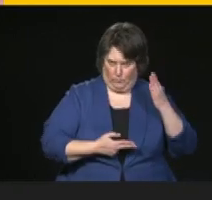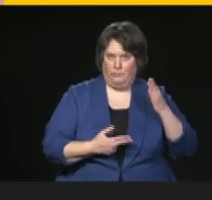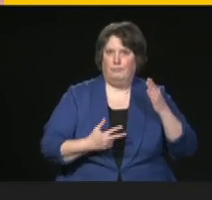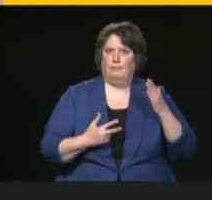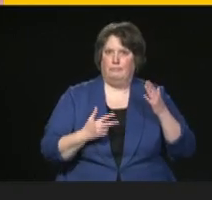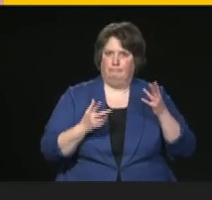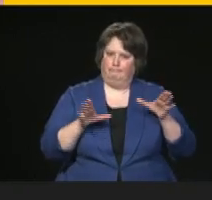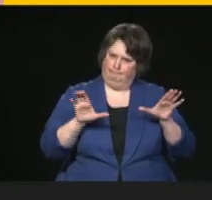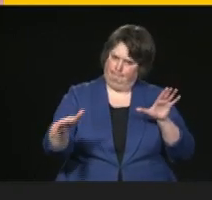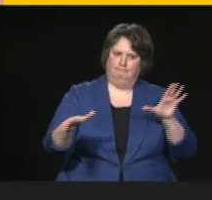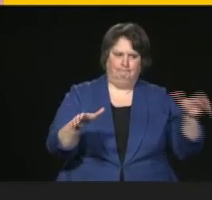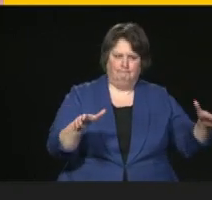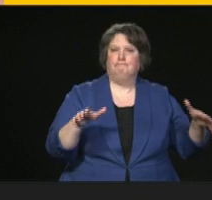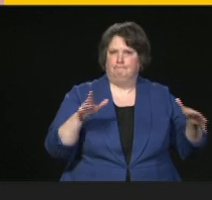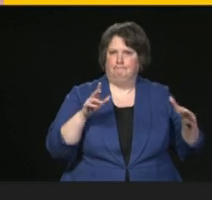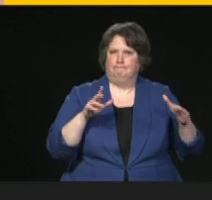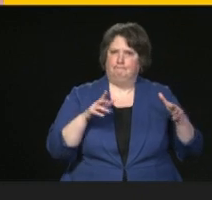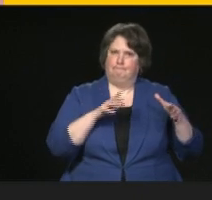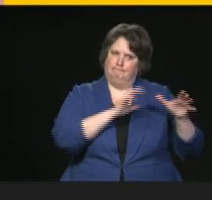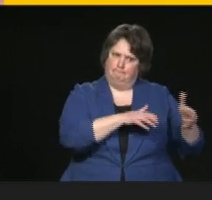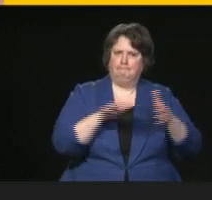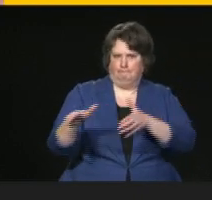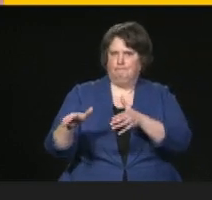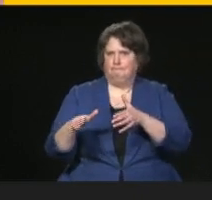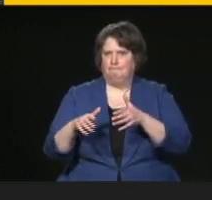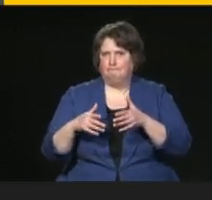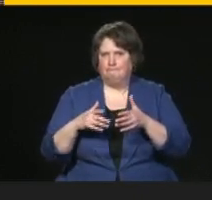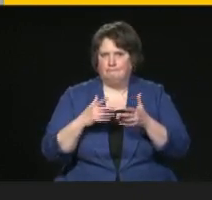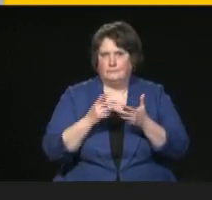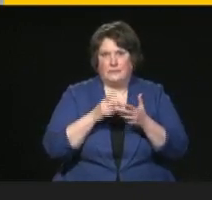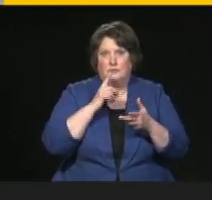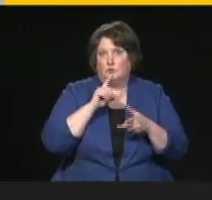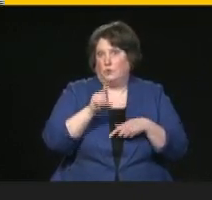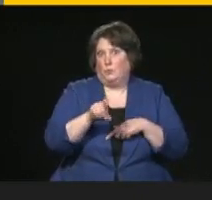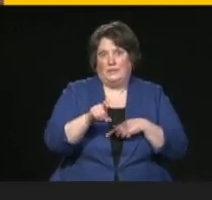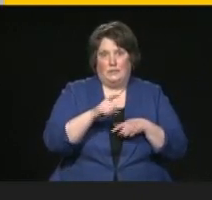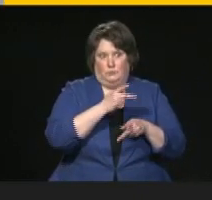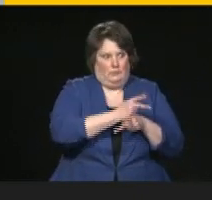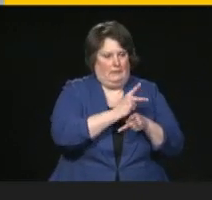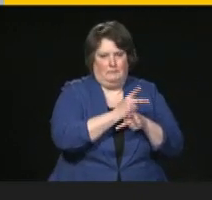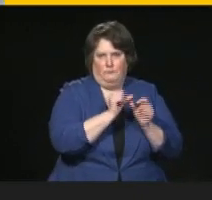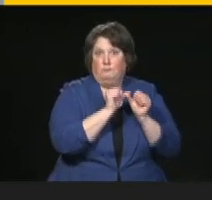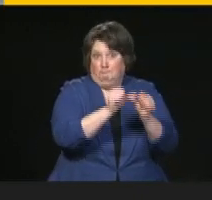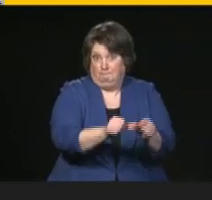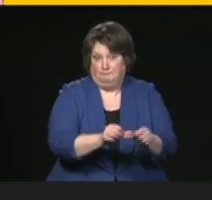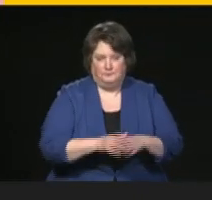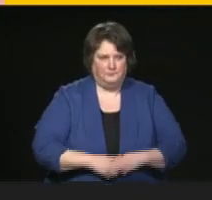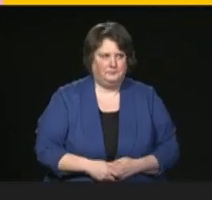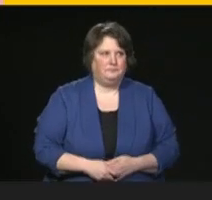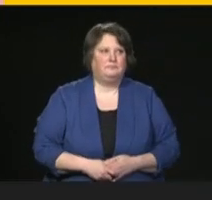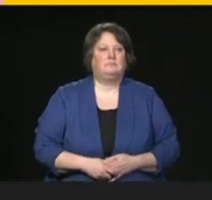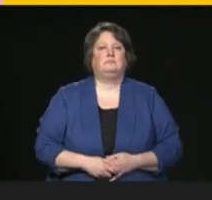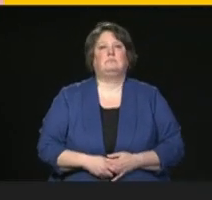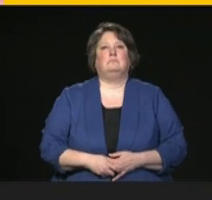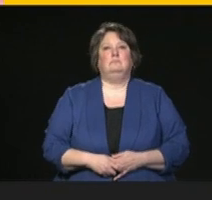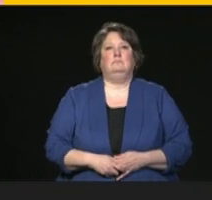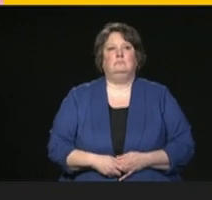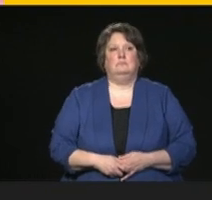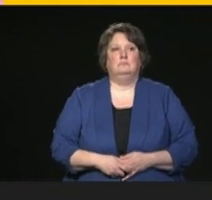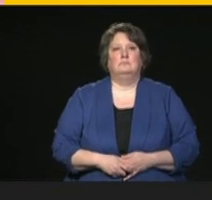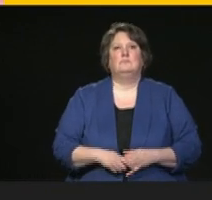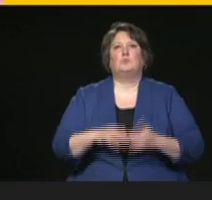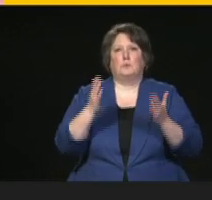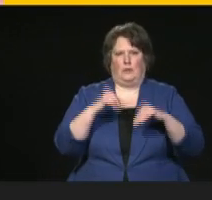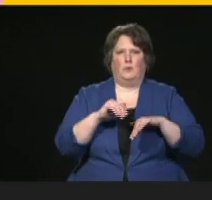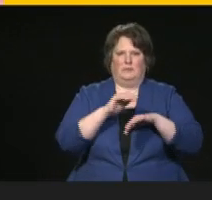who we need so greatly in the short term and also in the long term as well. Sentences in English on that. I think it's important to